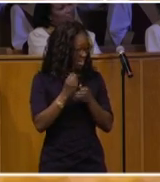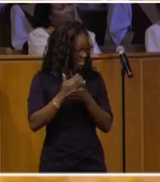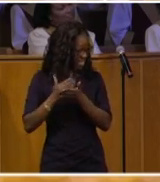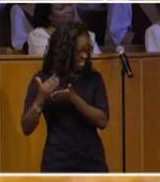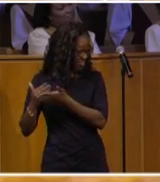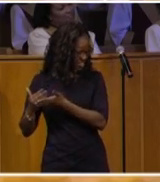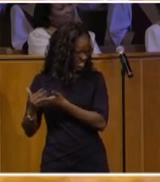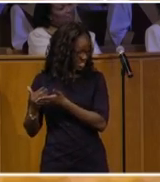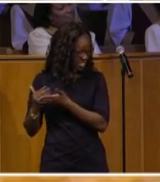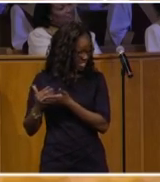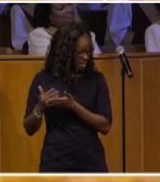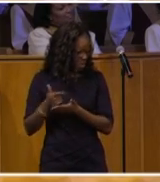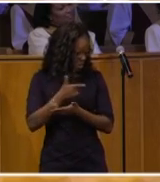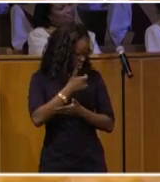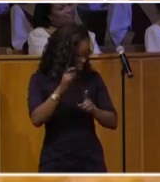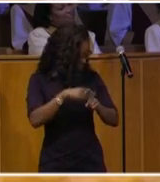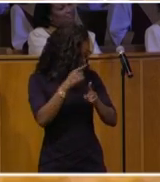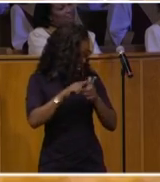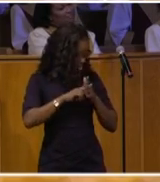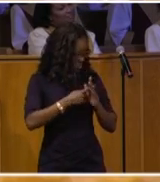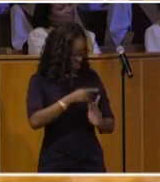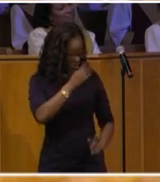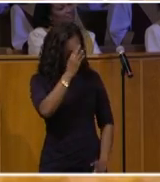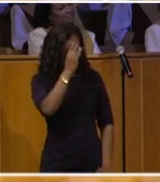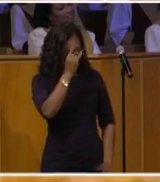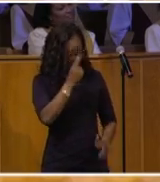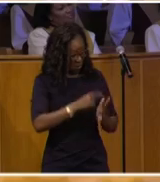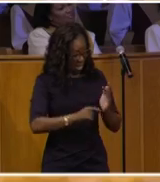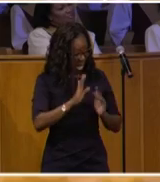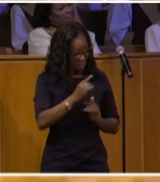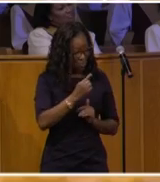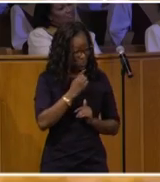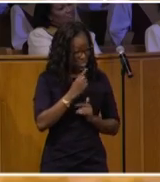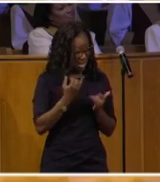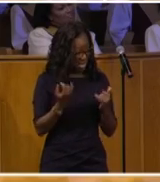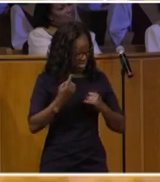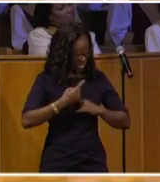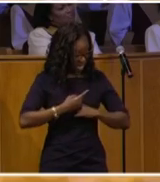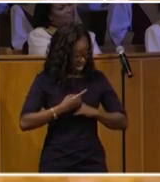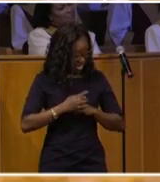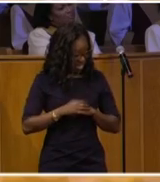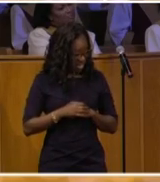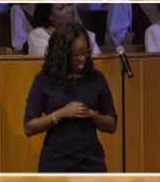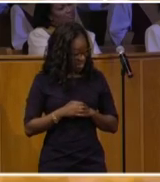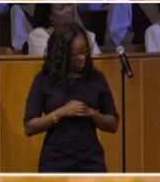it. Because when I started to think about what I was going to say,